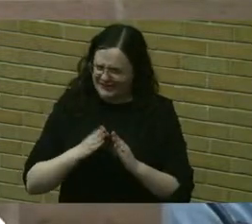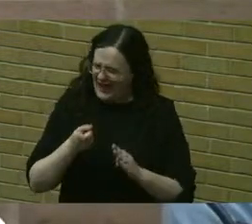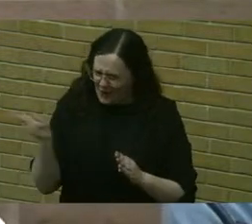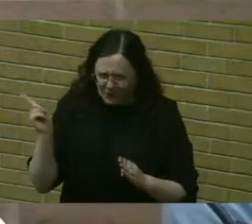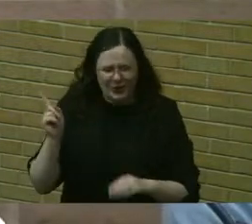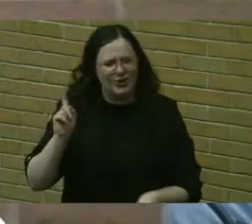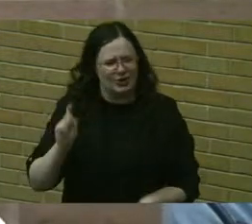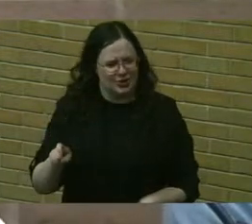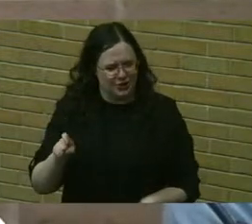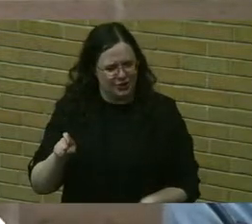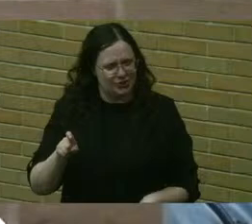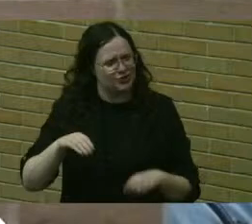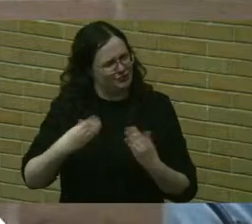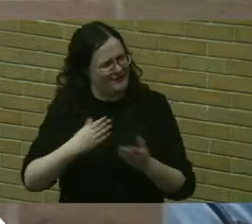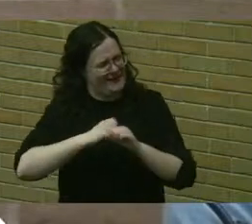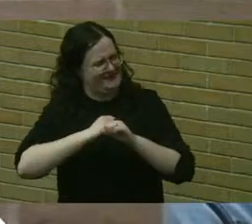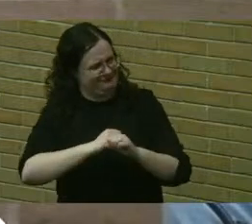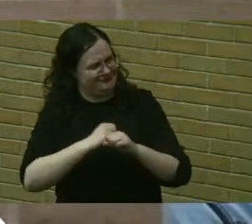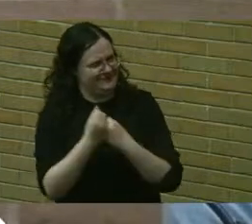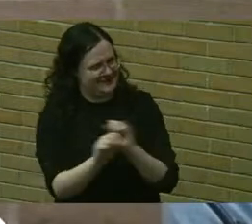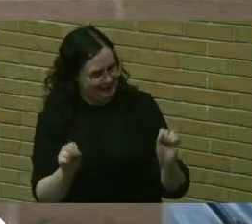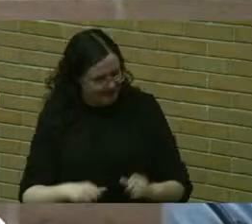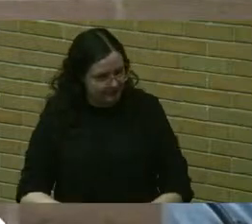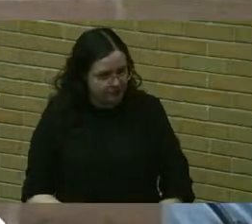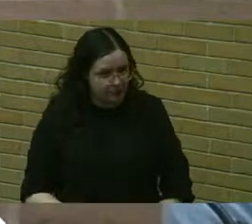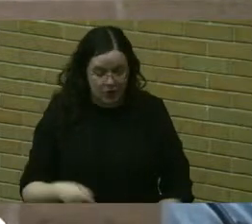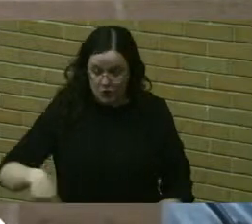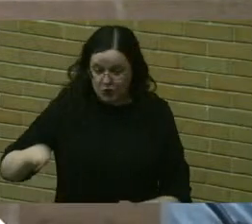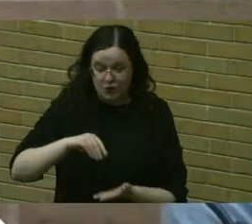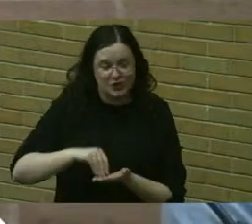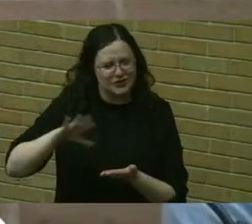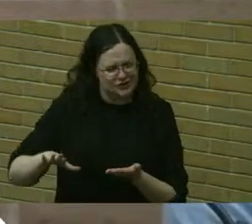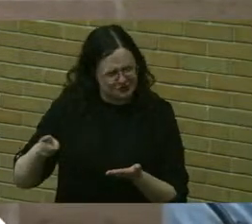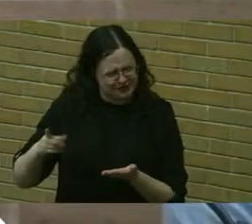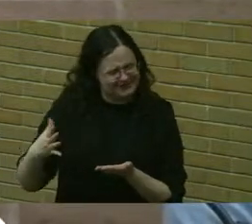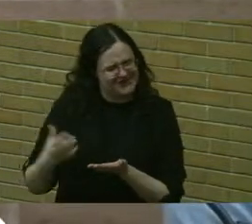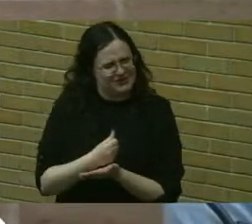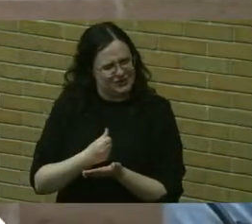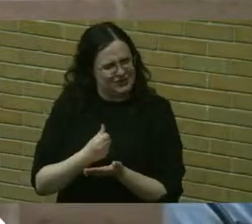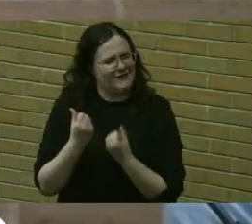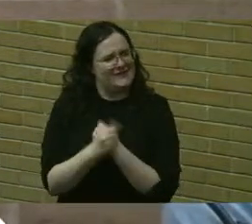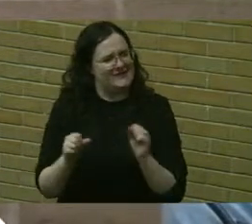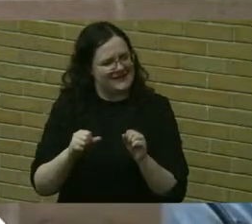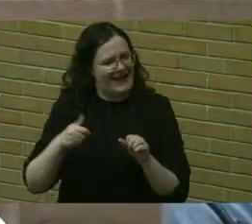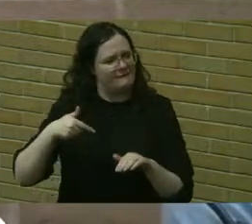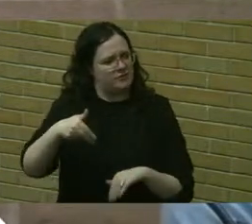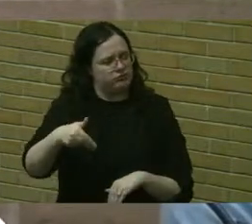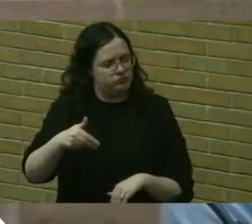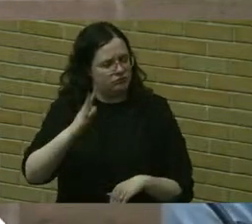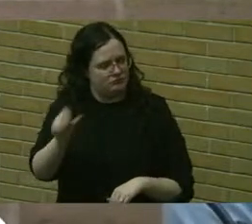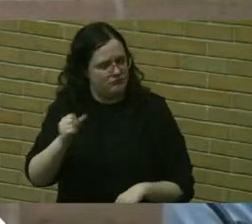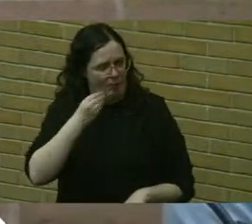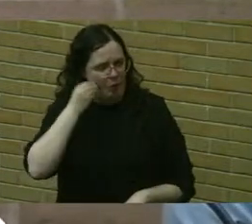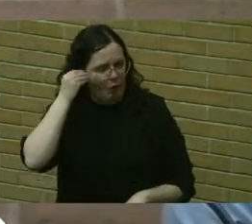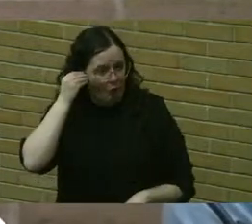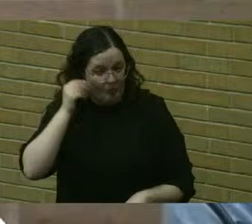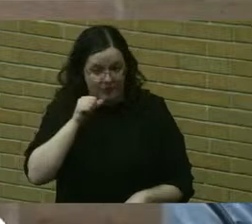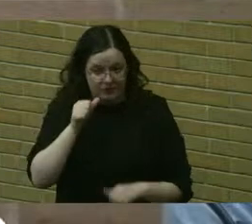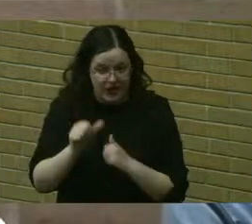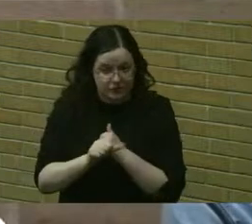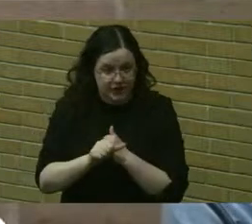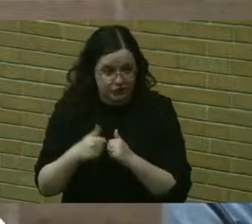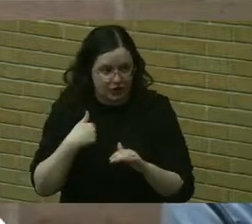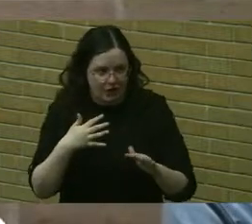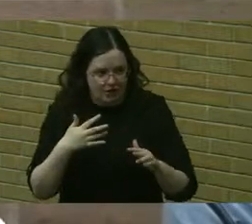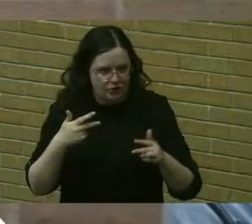is provide predictable safety. Students deserve their paths home to be without danger of stepping into oncoming